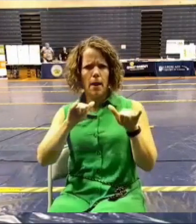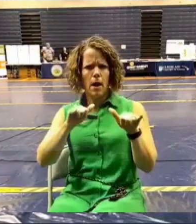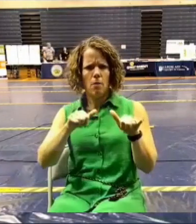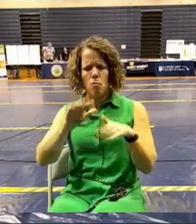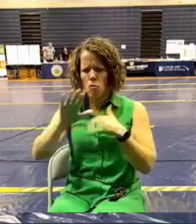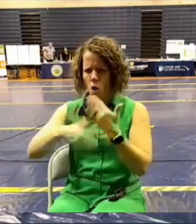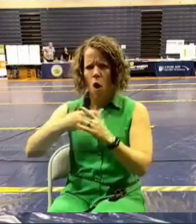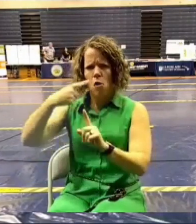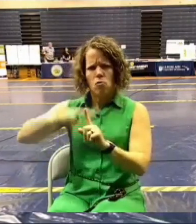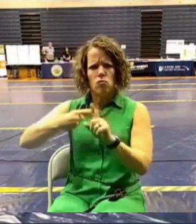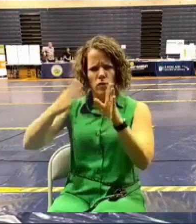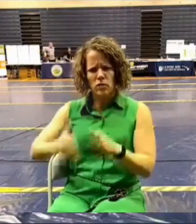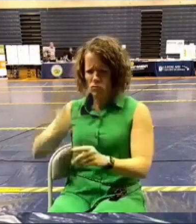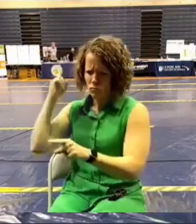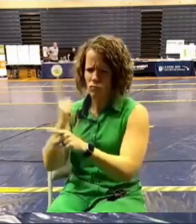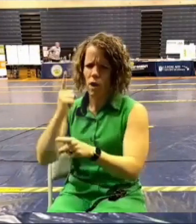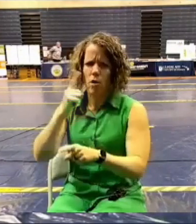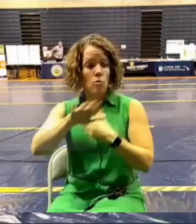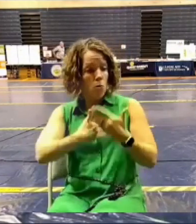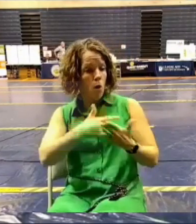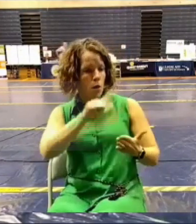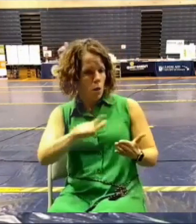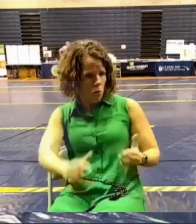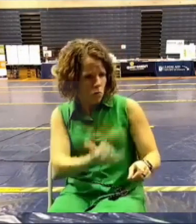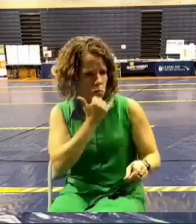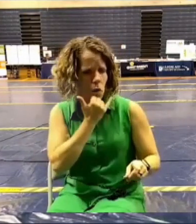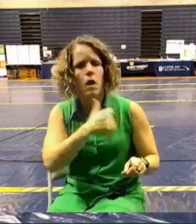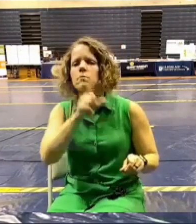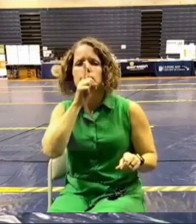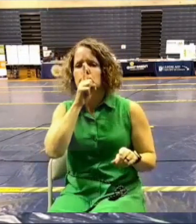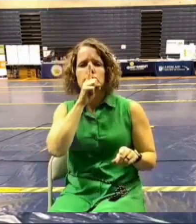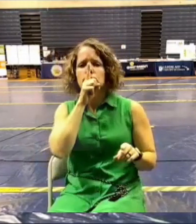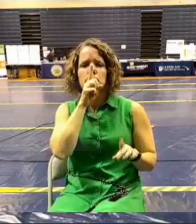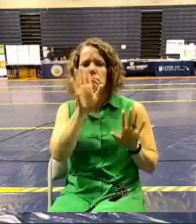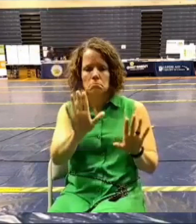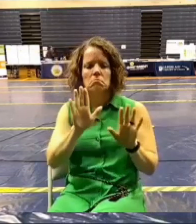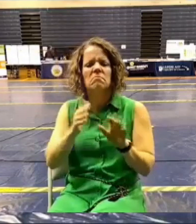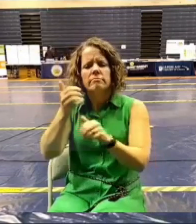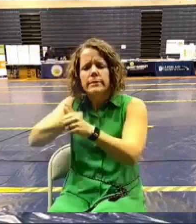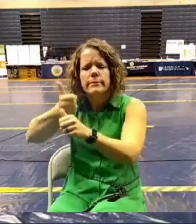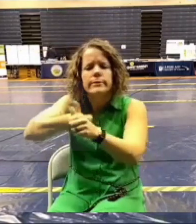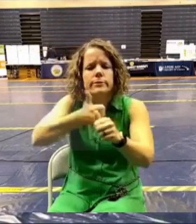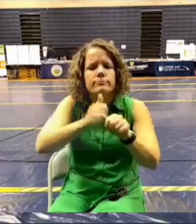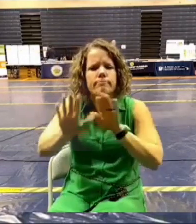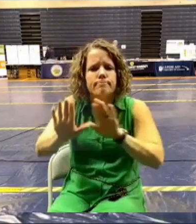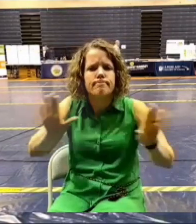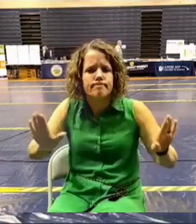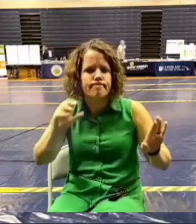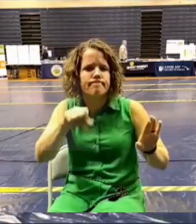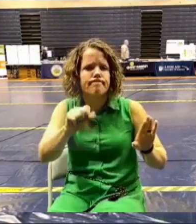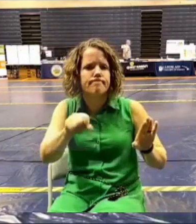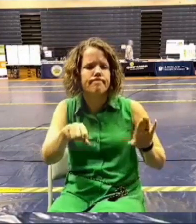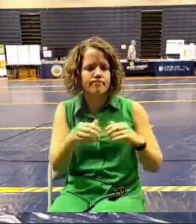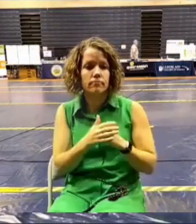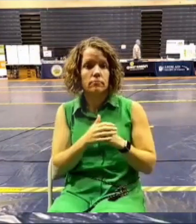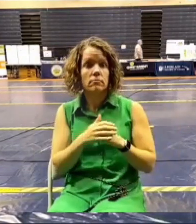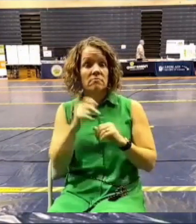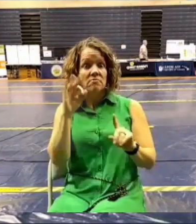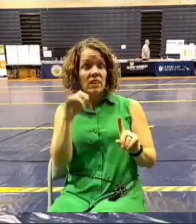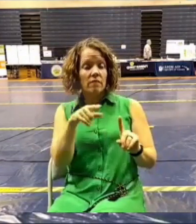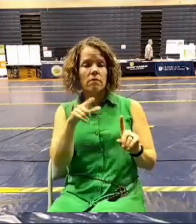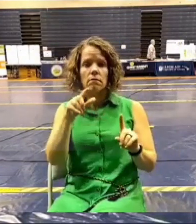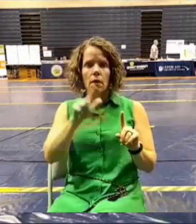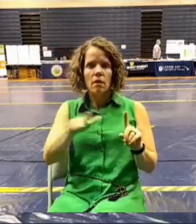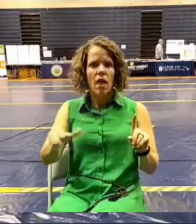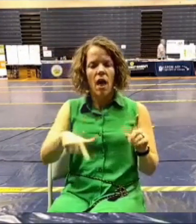those people that are trying to trade up to the FEMA rental program. But there may be other reasons and basis that people, you